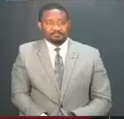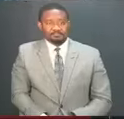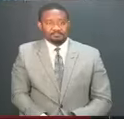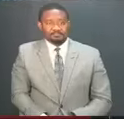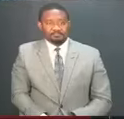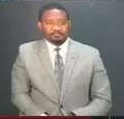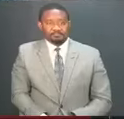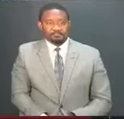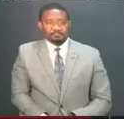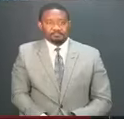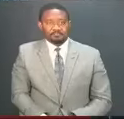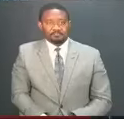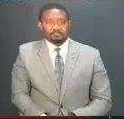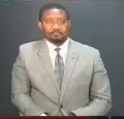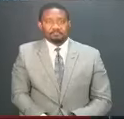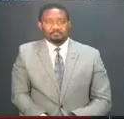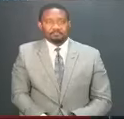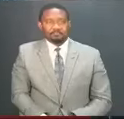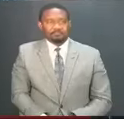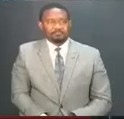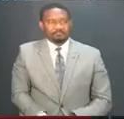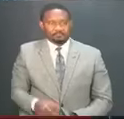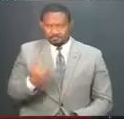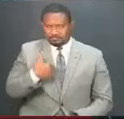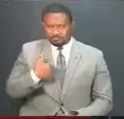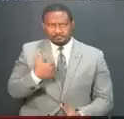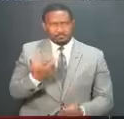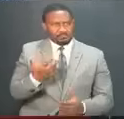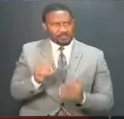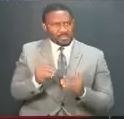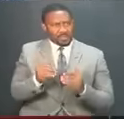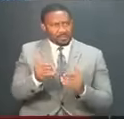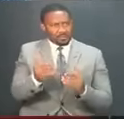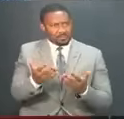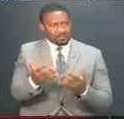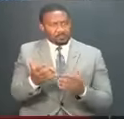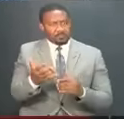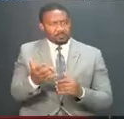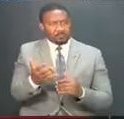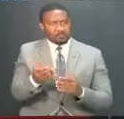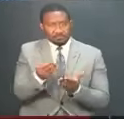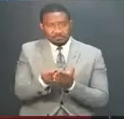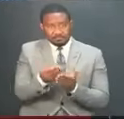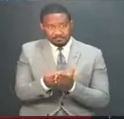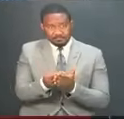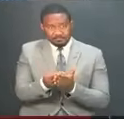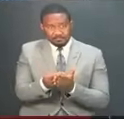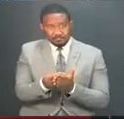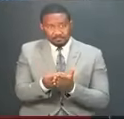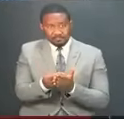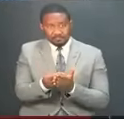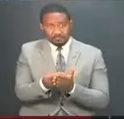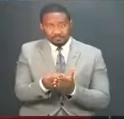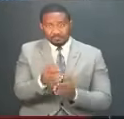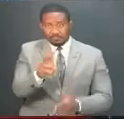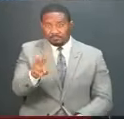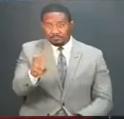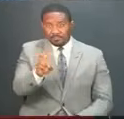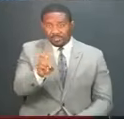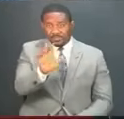Mr. Speaker, I stand to move the motion that an amount of